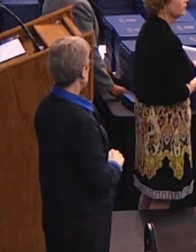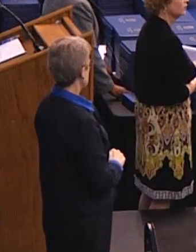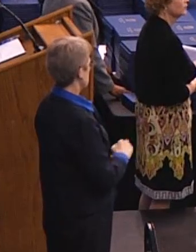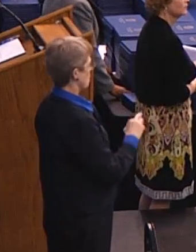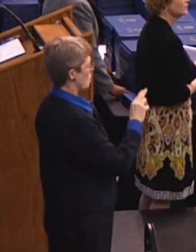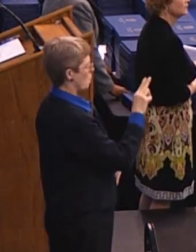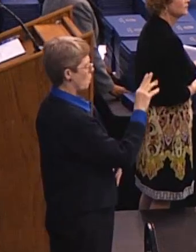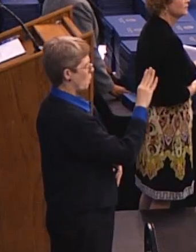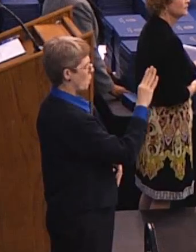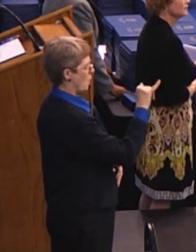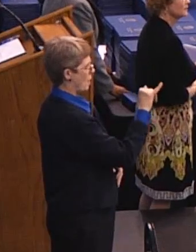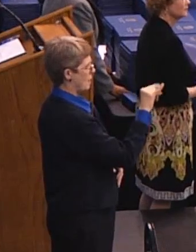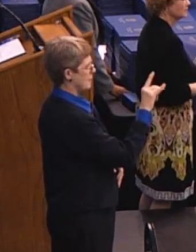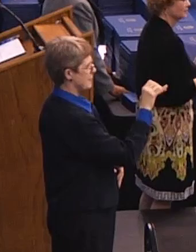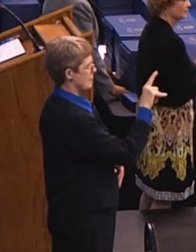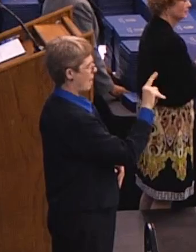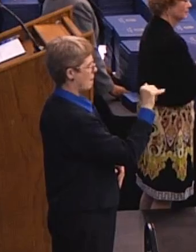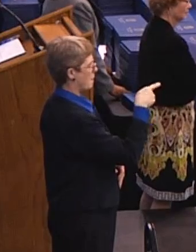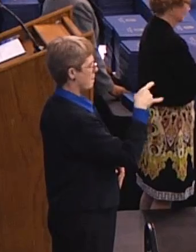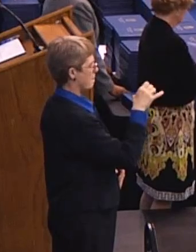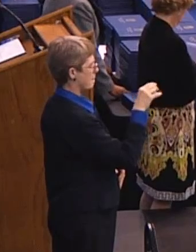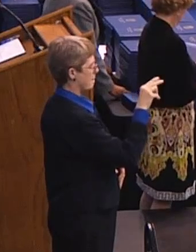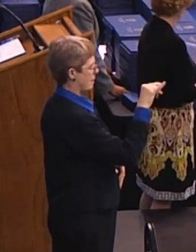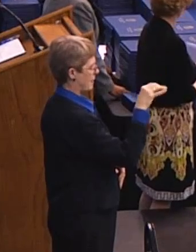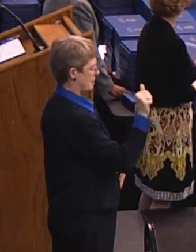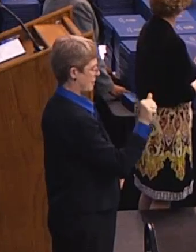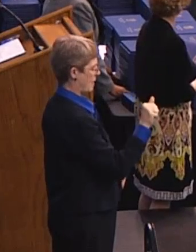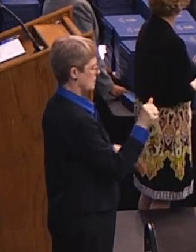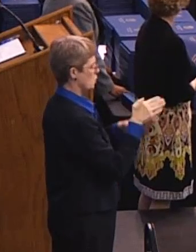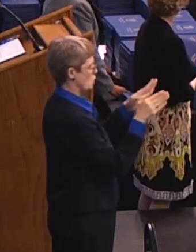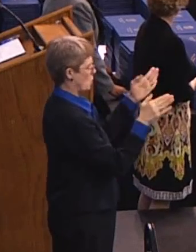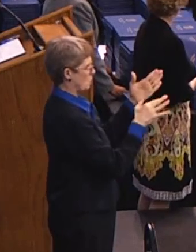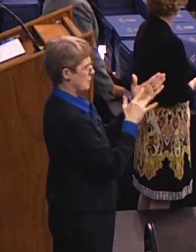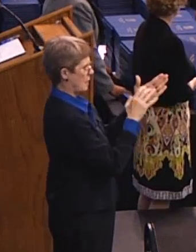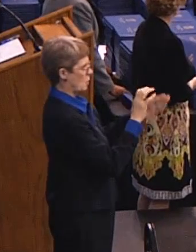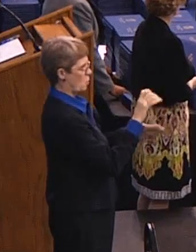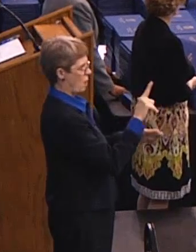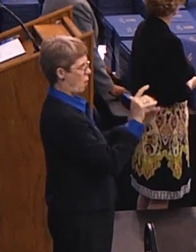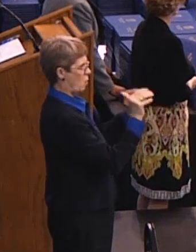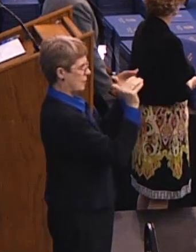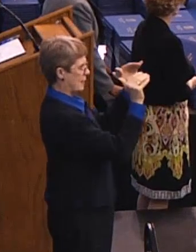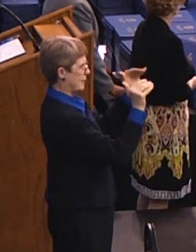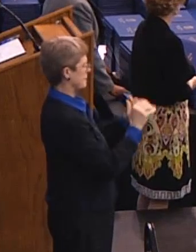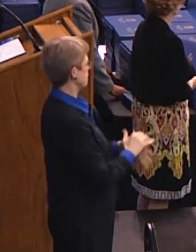Ruby G. De La Pena, General Studies, cum laude.